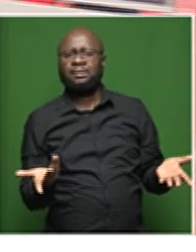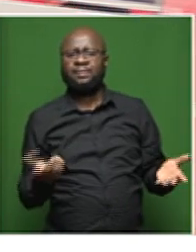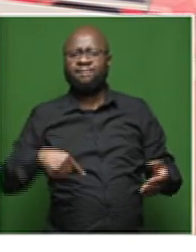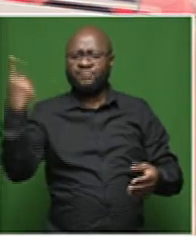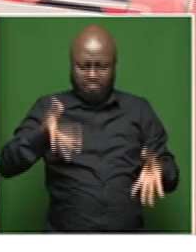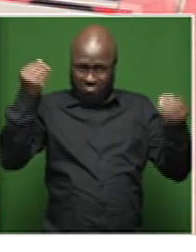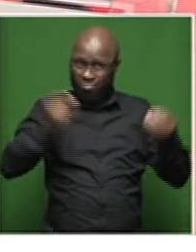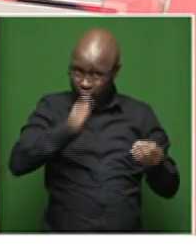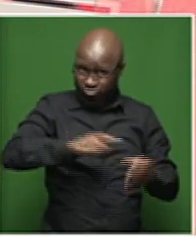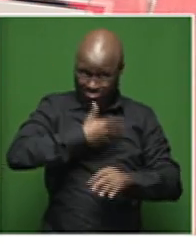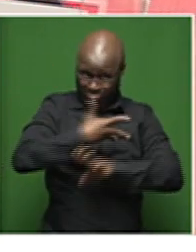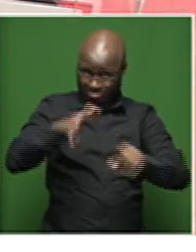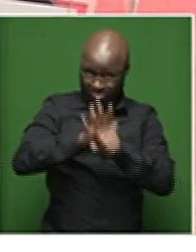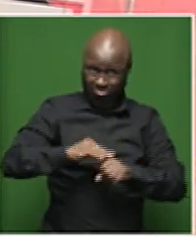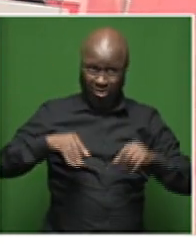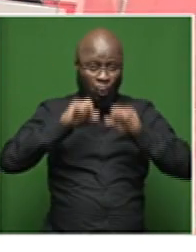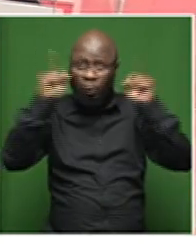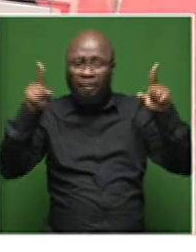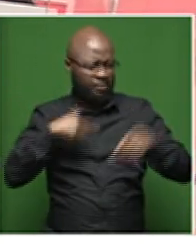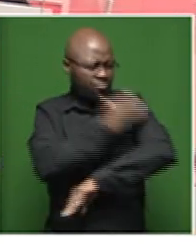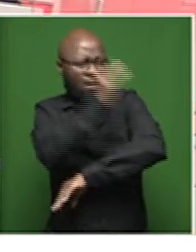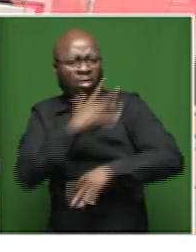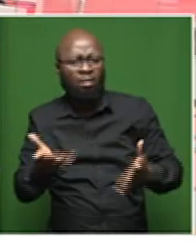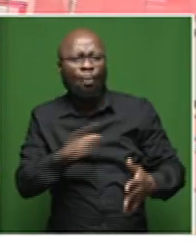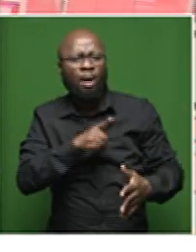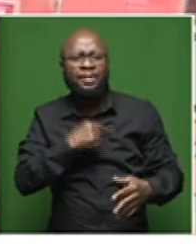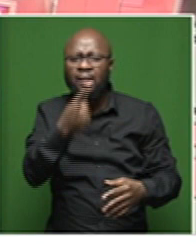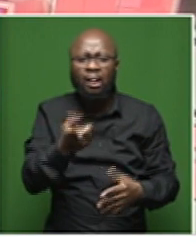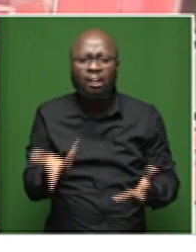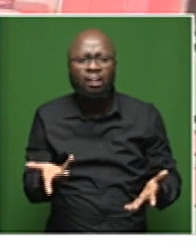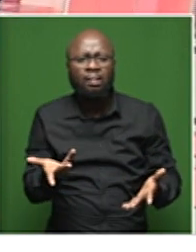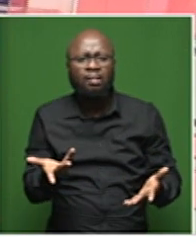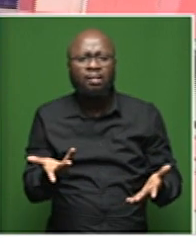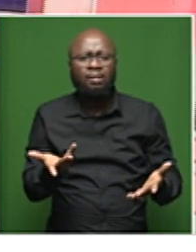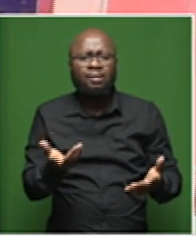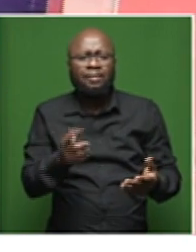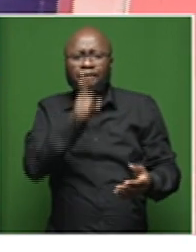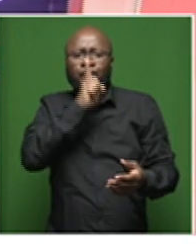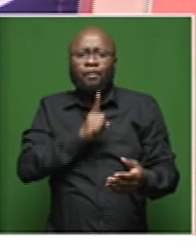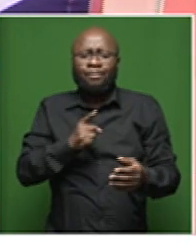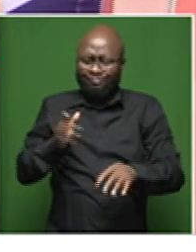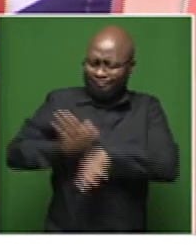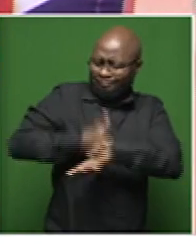of the time people don't know. That's why it's called the silent killer. Why do you guys call it the silent killer?